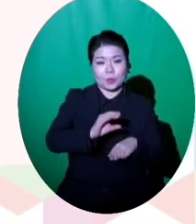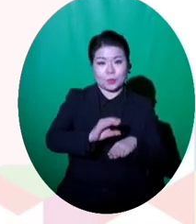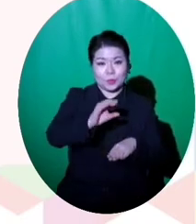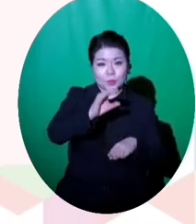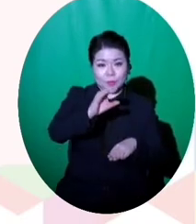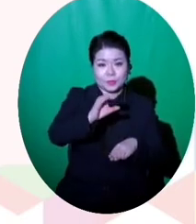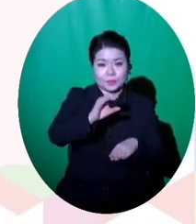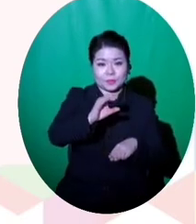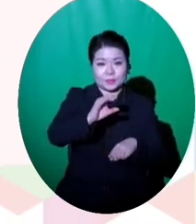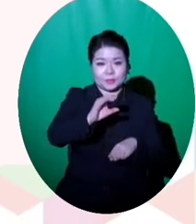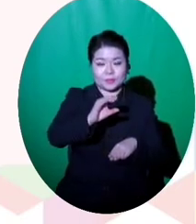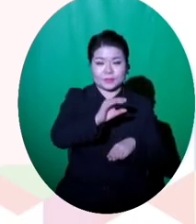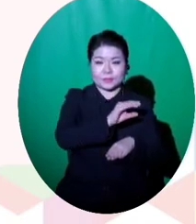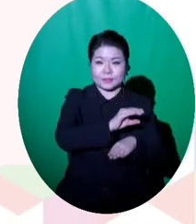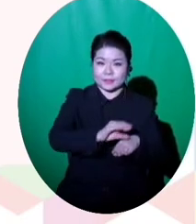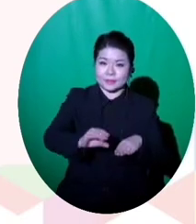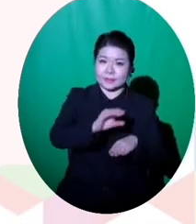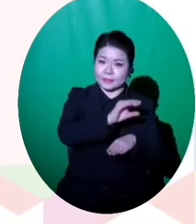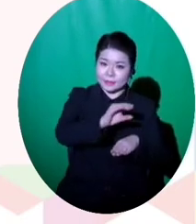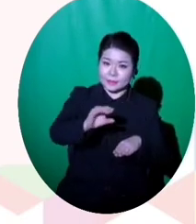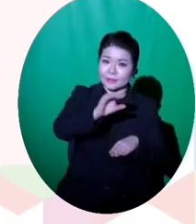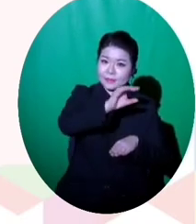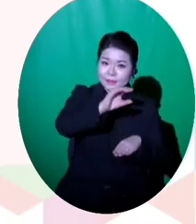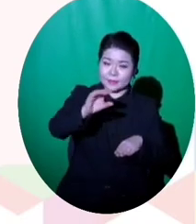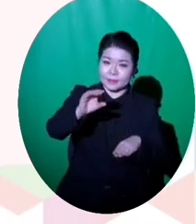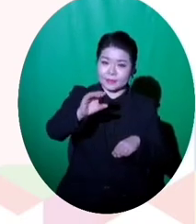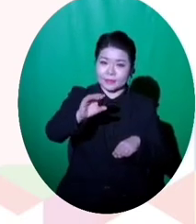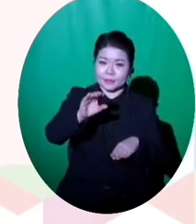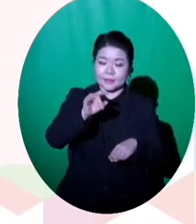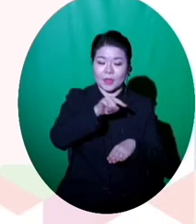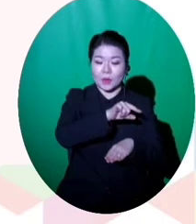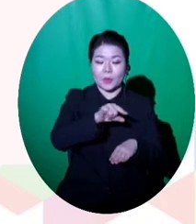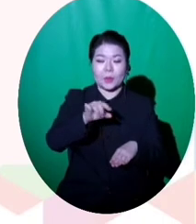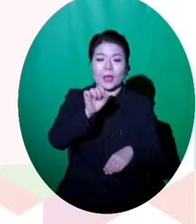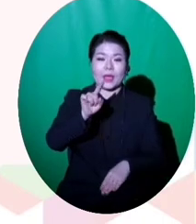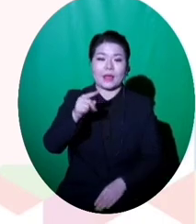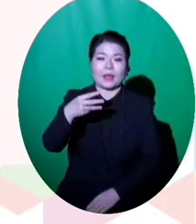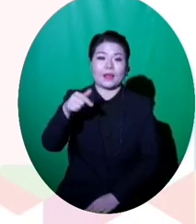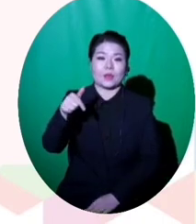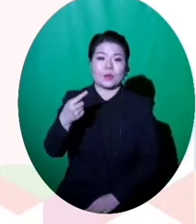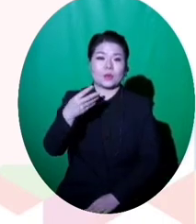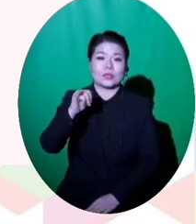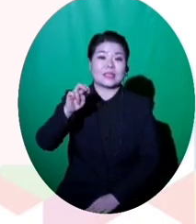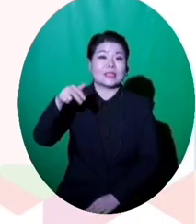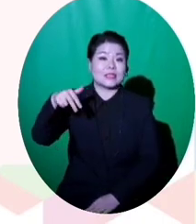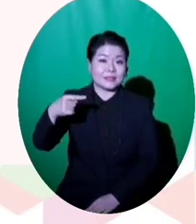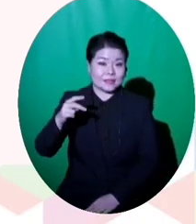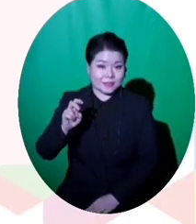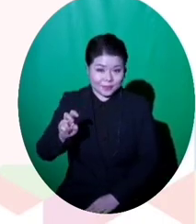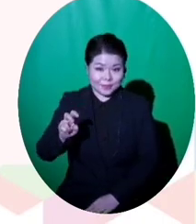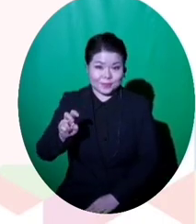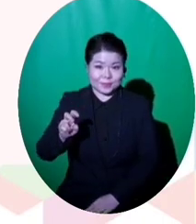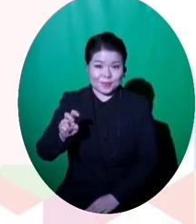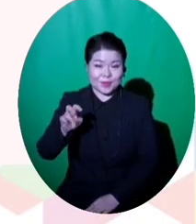networks. And we expand over to the more invisible layer of the cloud computing.